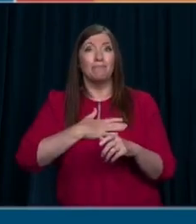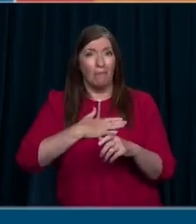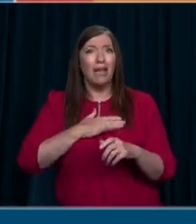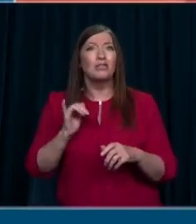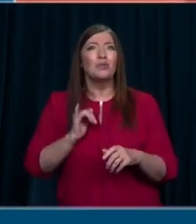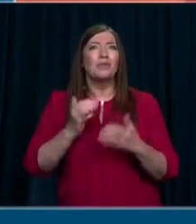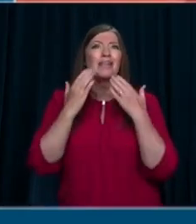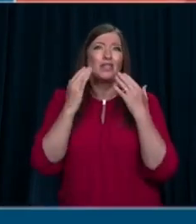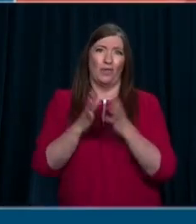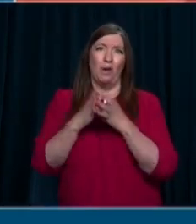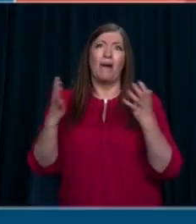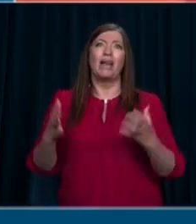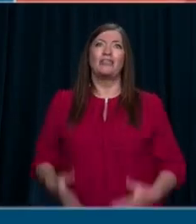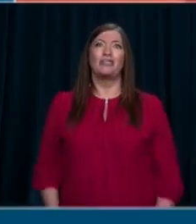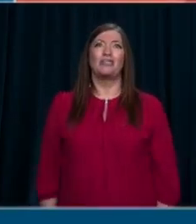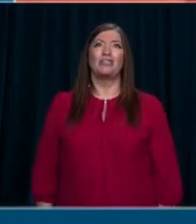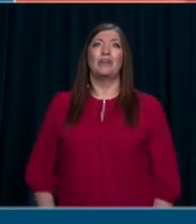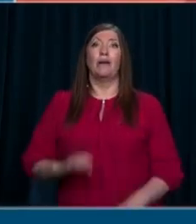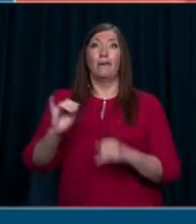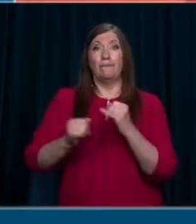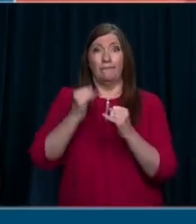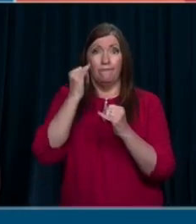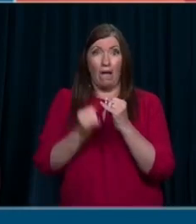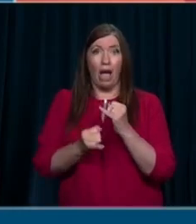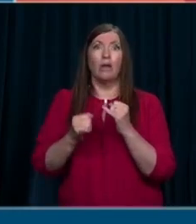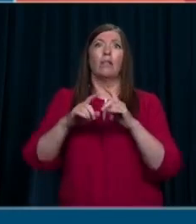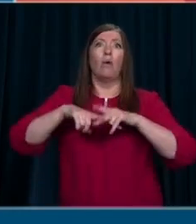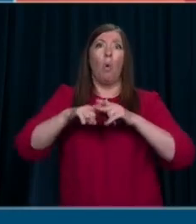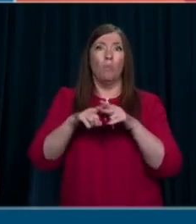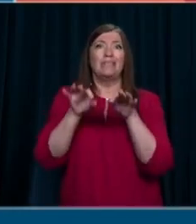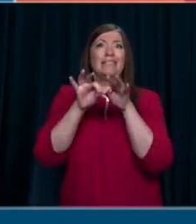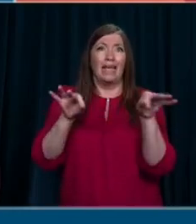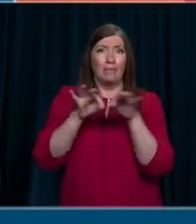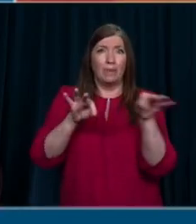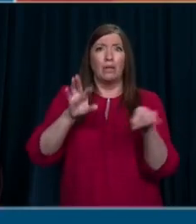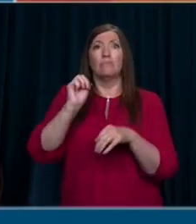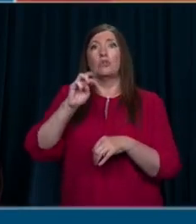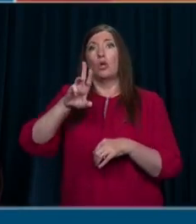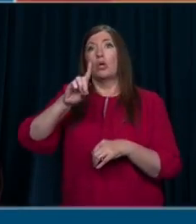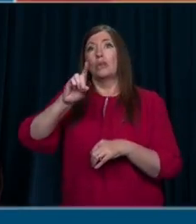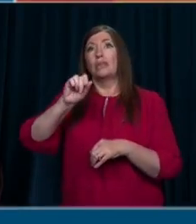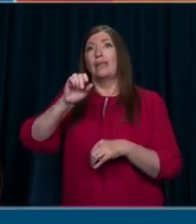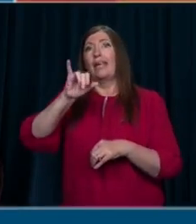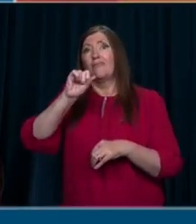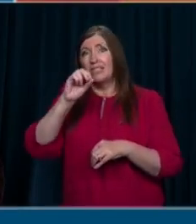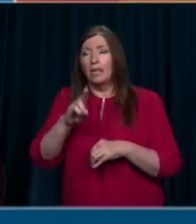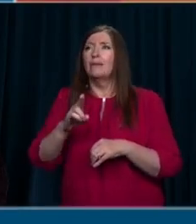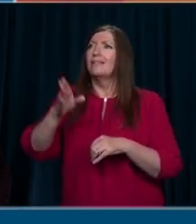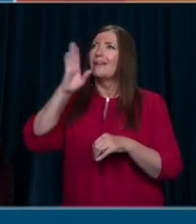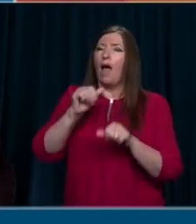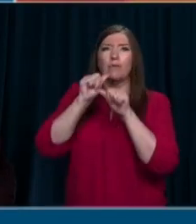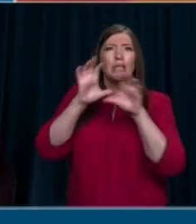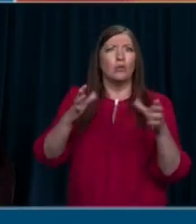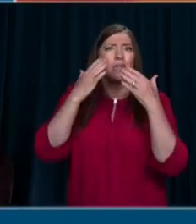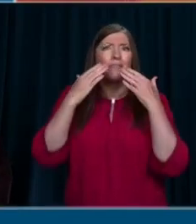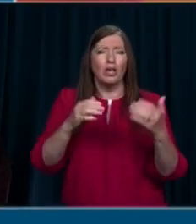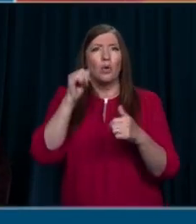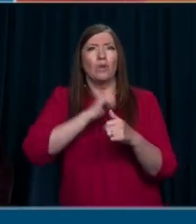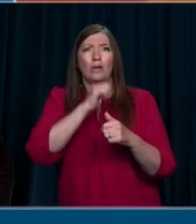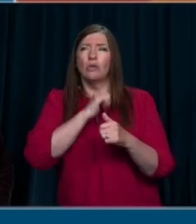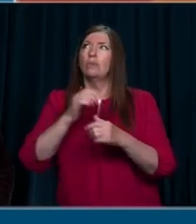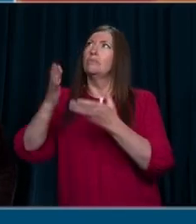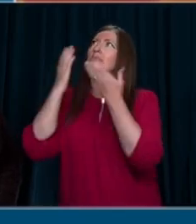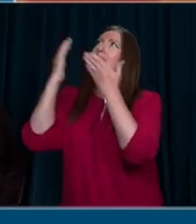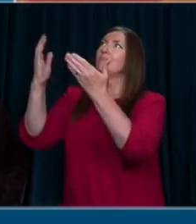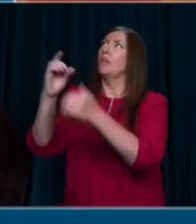much. And our final opening statement, Mr. Davison. God bless you. Good evening, Arizona. First, I give honor to my Lord and Savior,